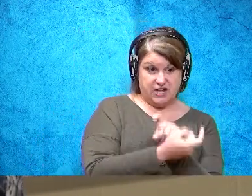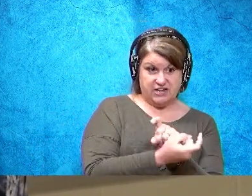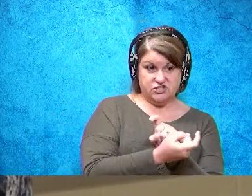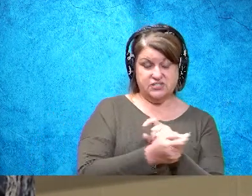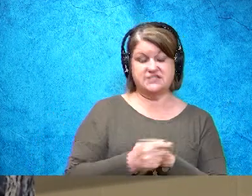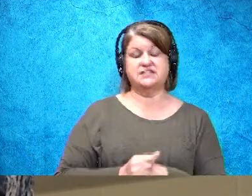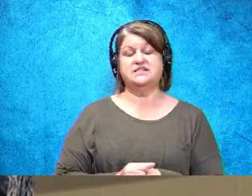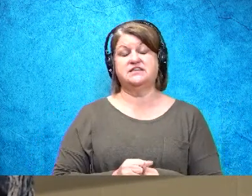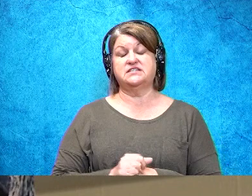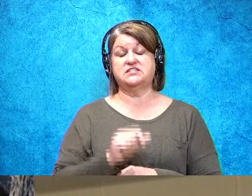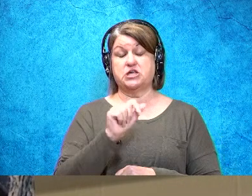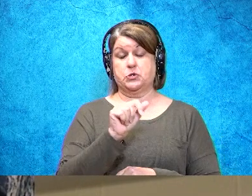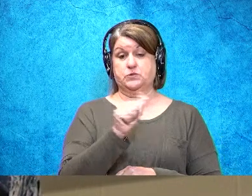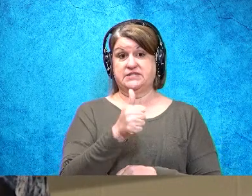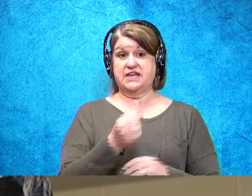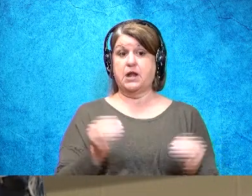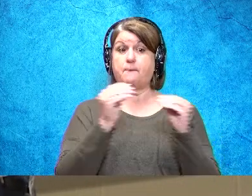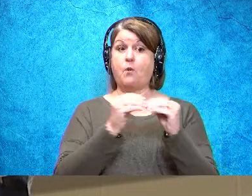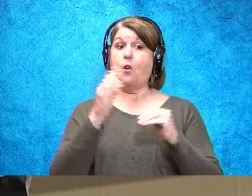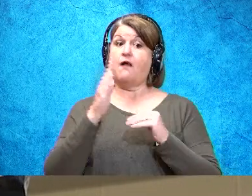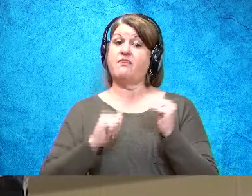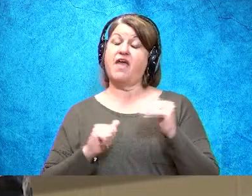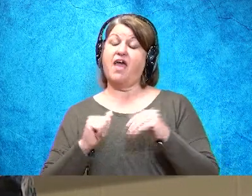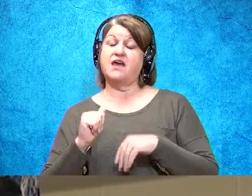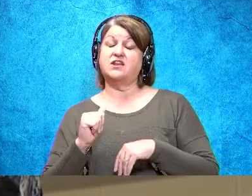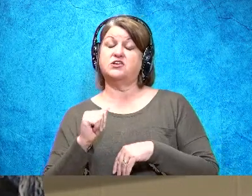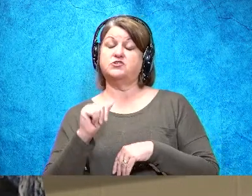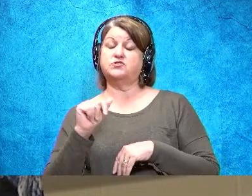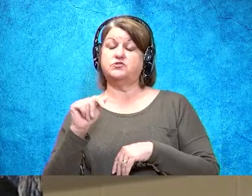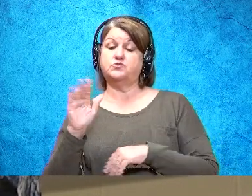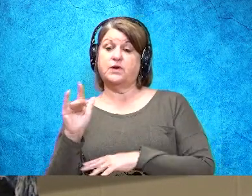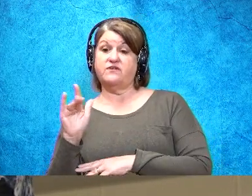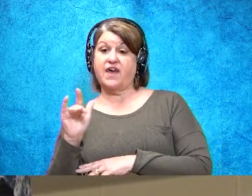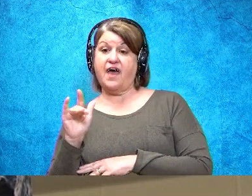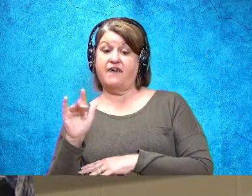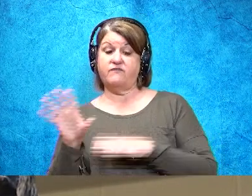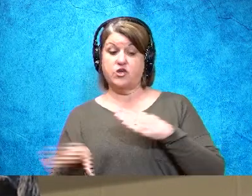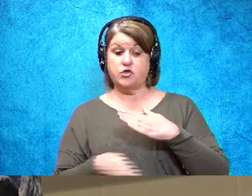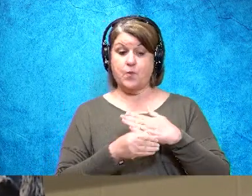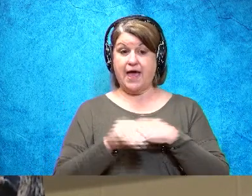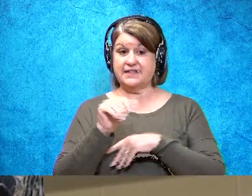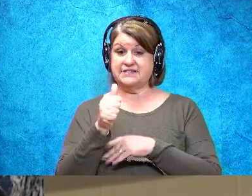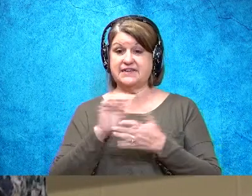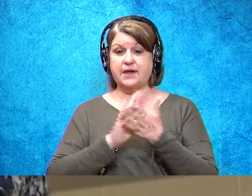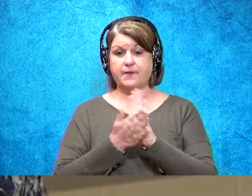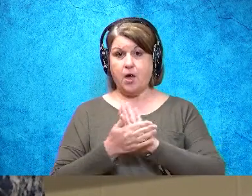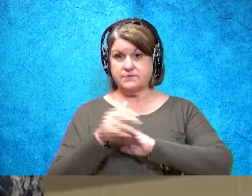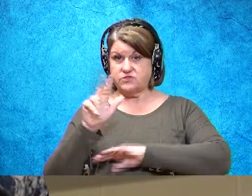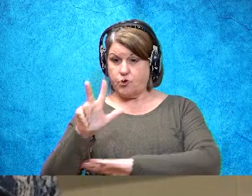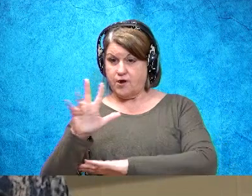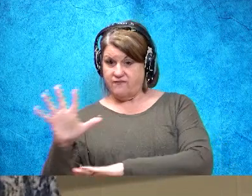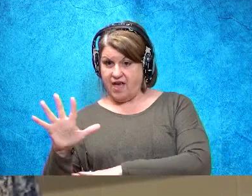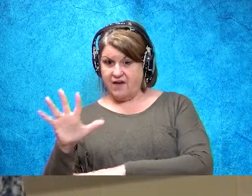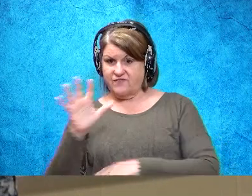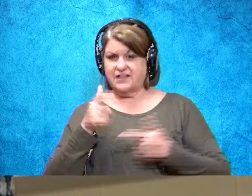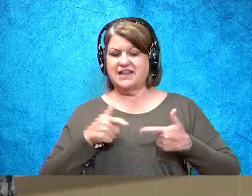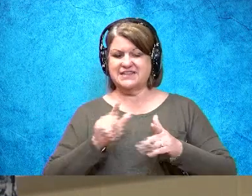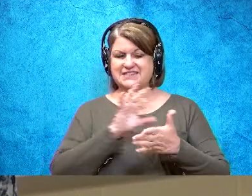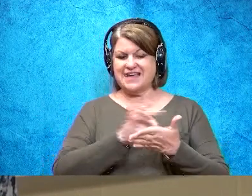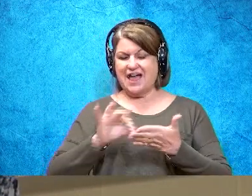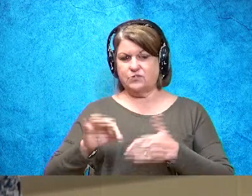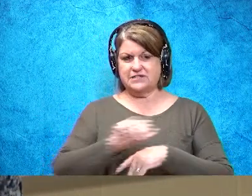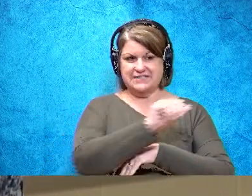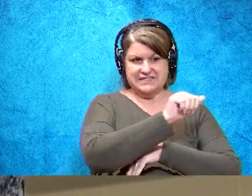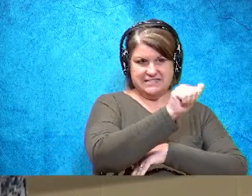more than 25, you add a 10 and it becomes 35. Let's count it out.